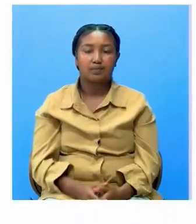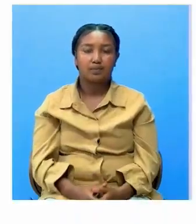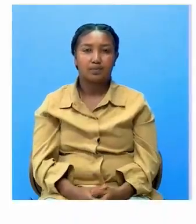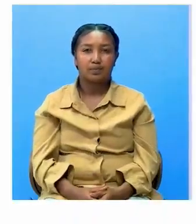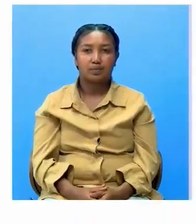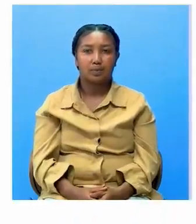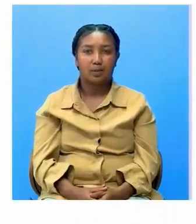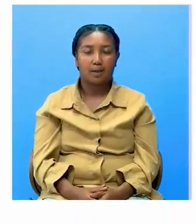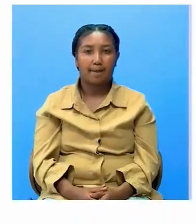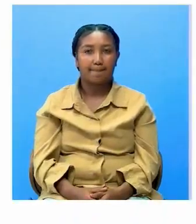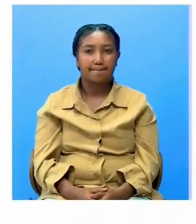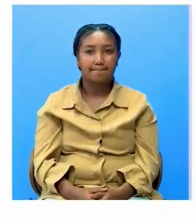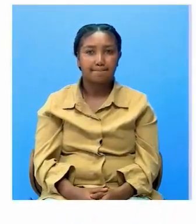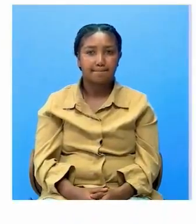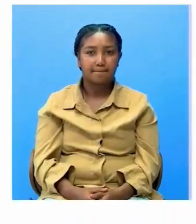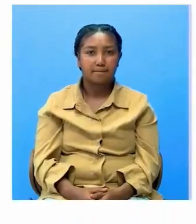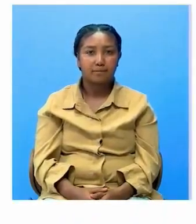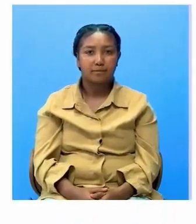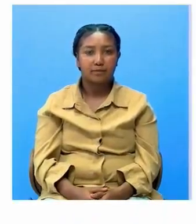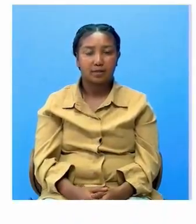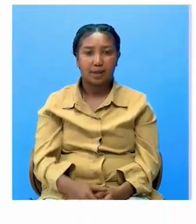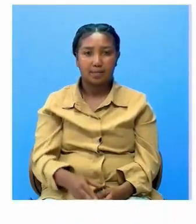the word here, I am,